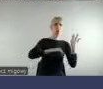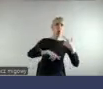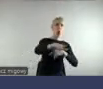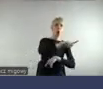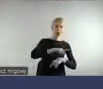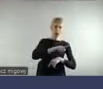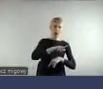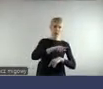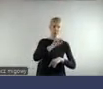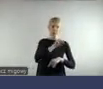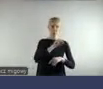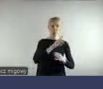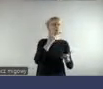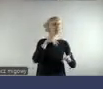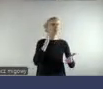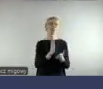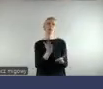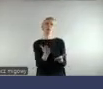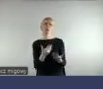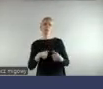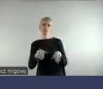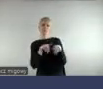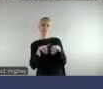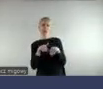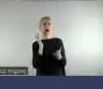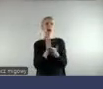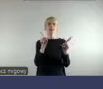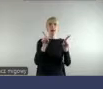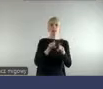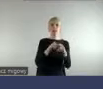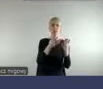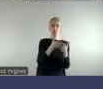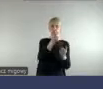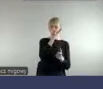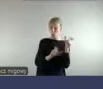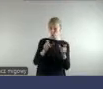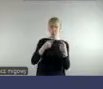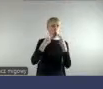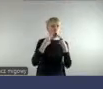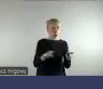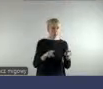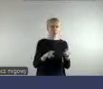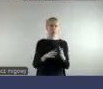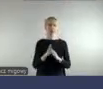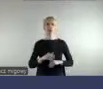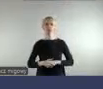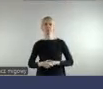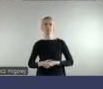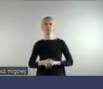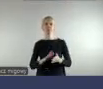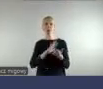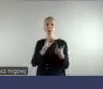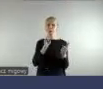hub, we are also have a real responsibility to gather information and to distribute situation of a view,